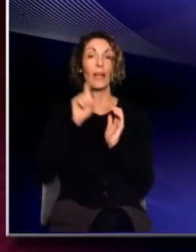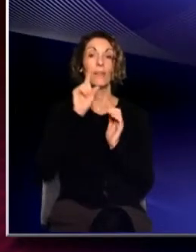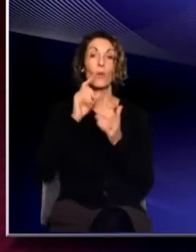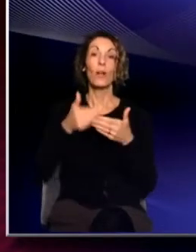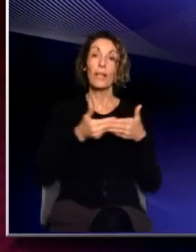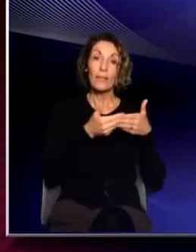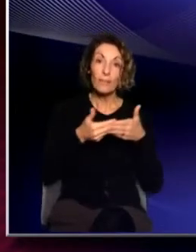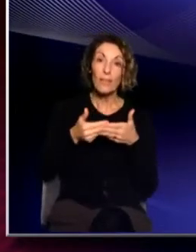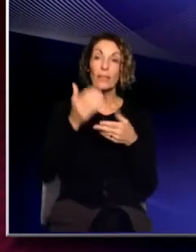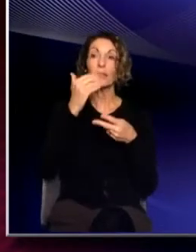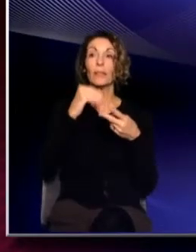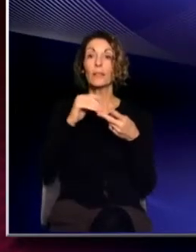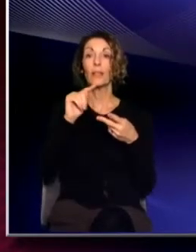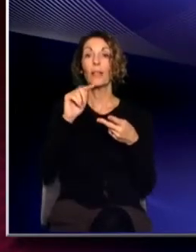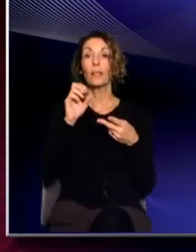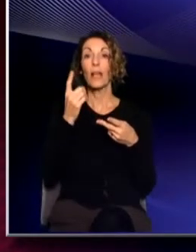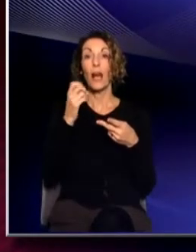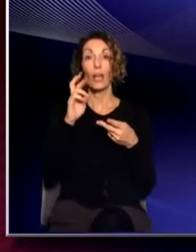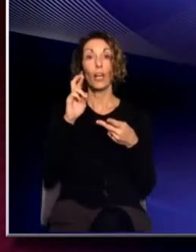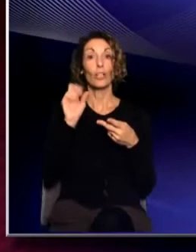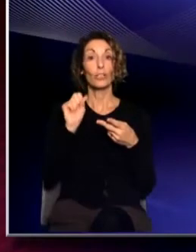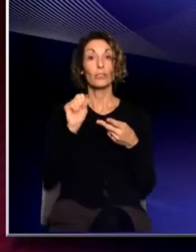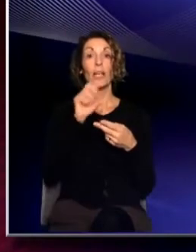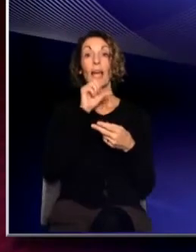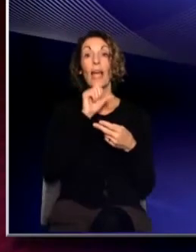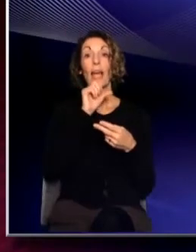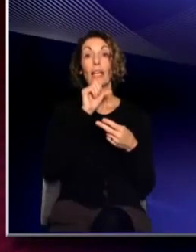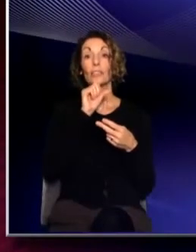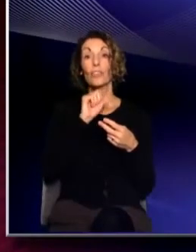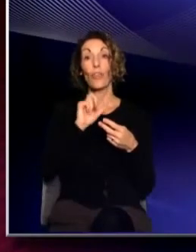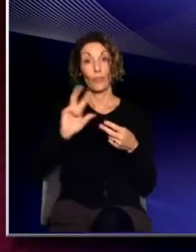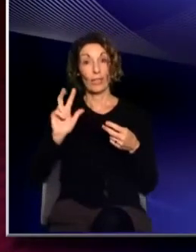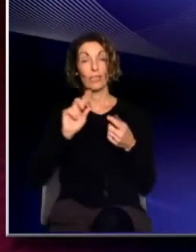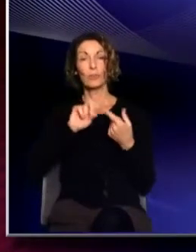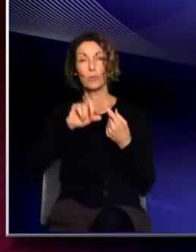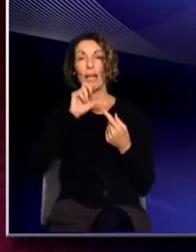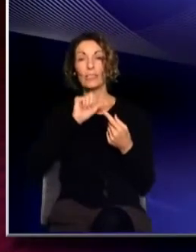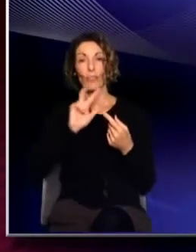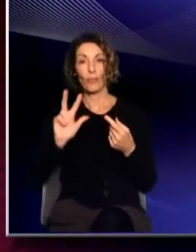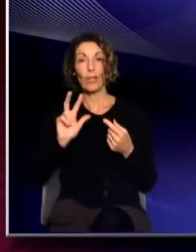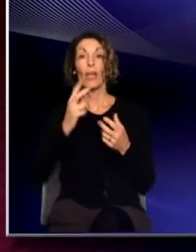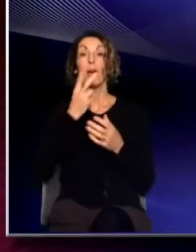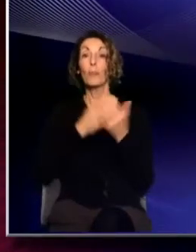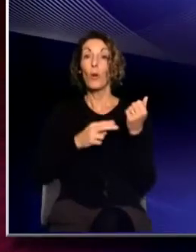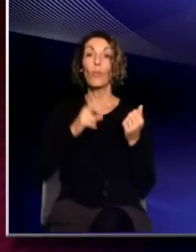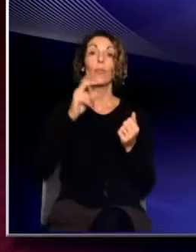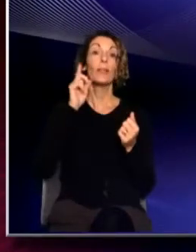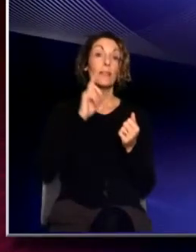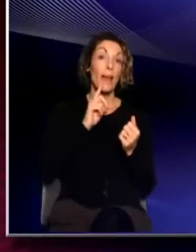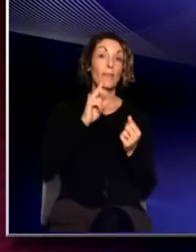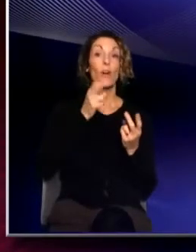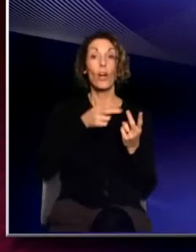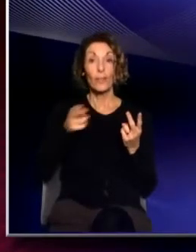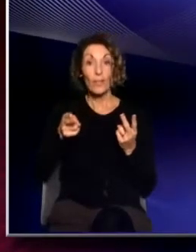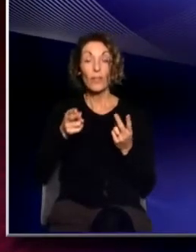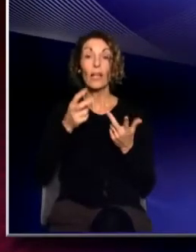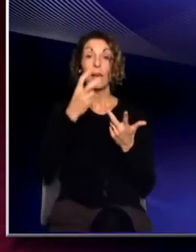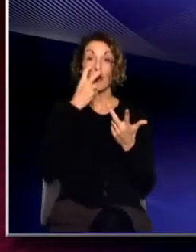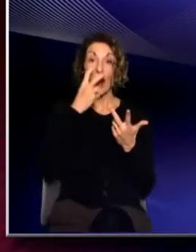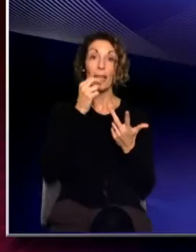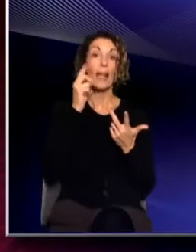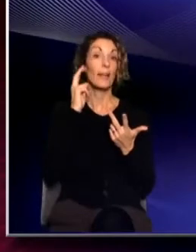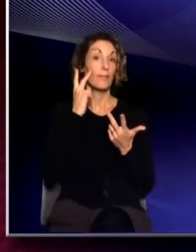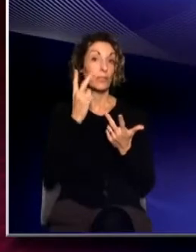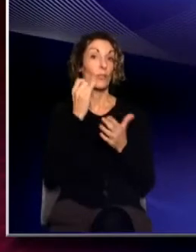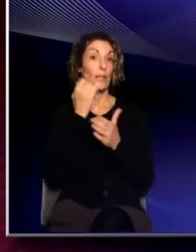and toddlers age 3, both who are deaf and hard of hearing and blind and visually impaired. And I provided